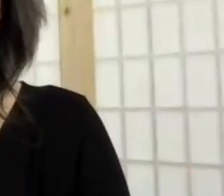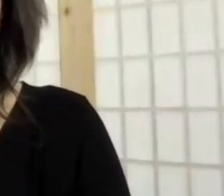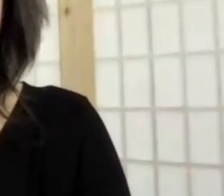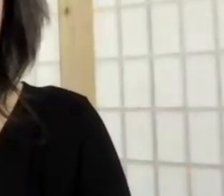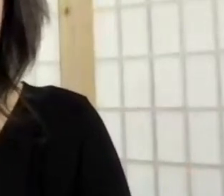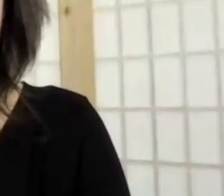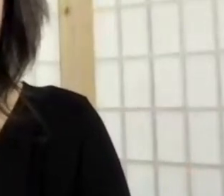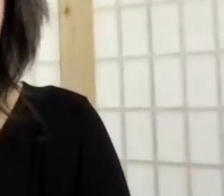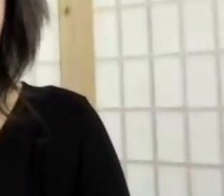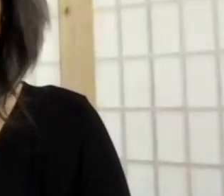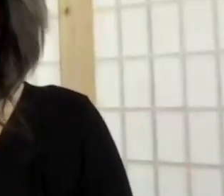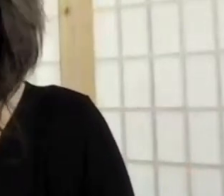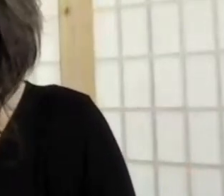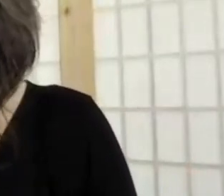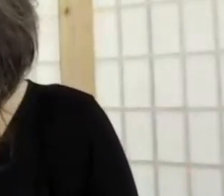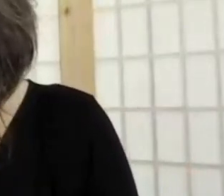thinking.